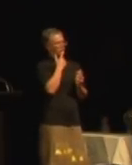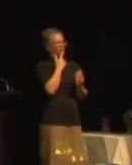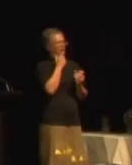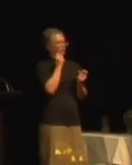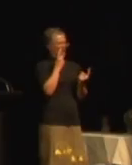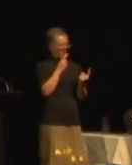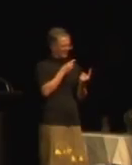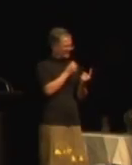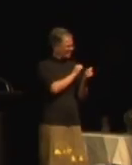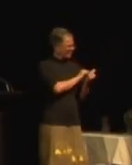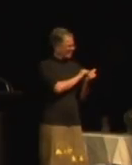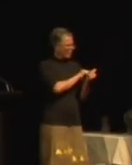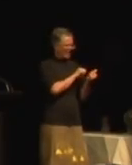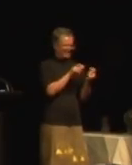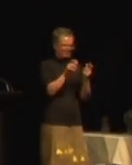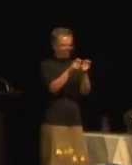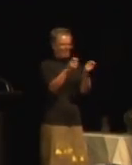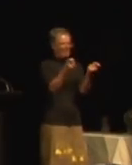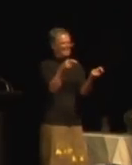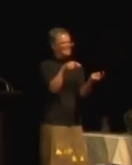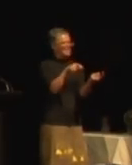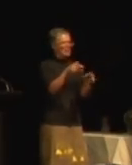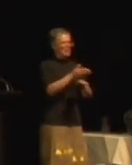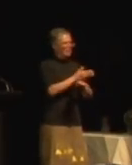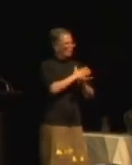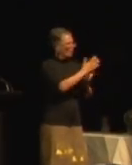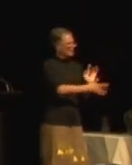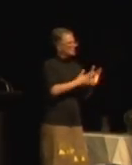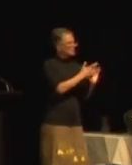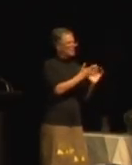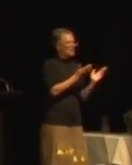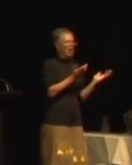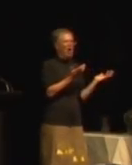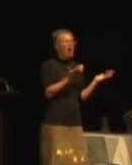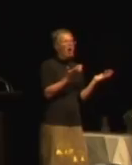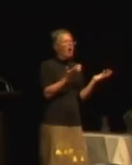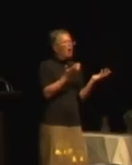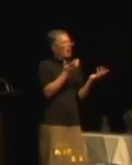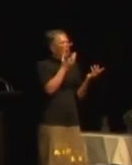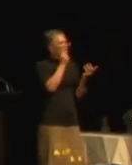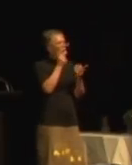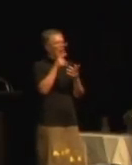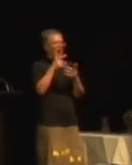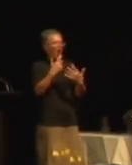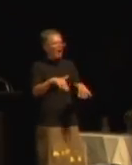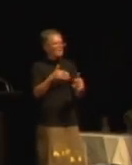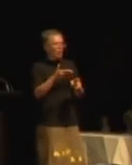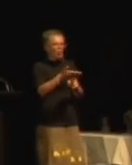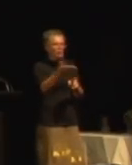friends who appeared in the magazine before the internet even existed, that this could harm their personal or professional